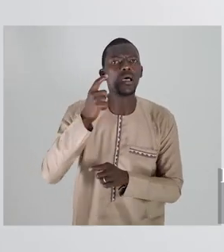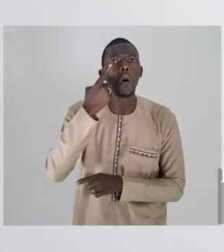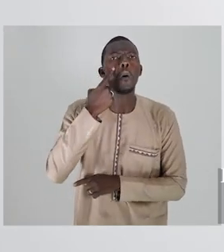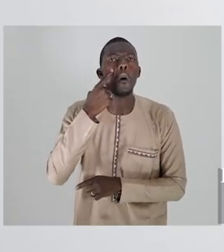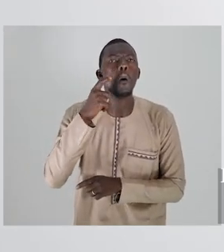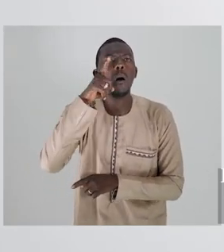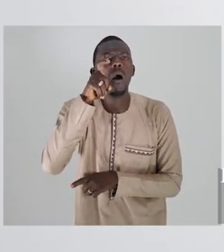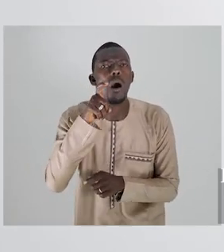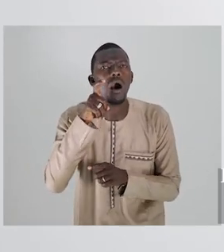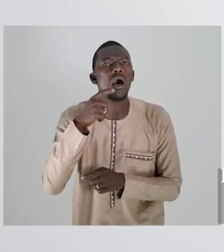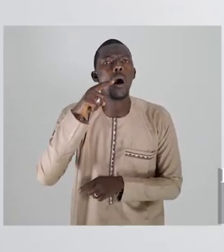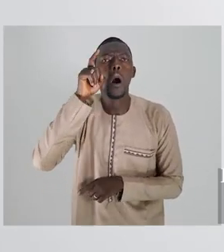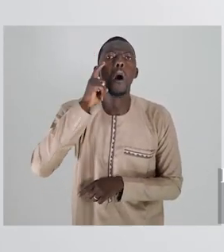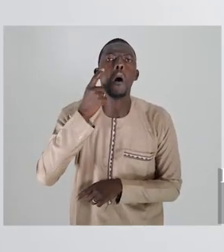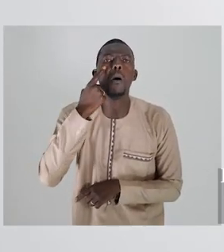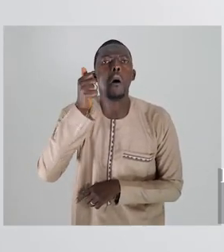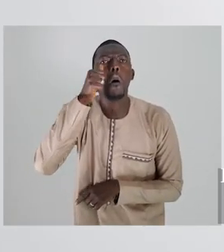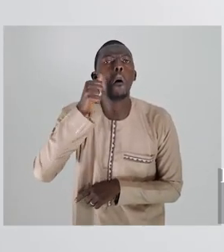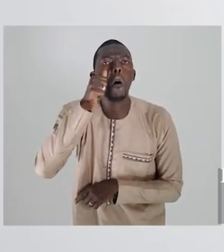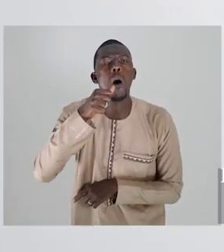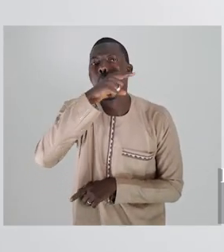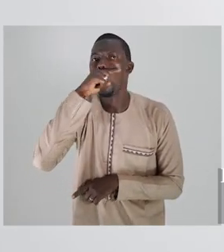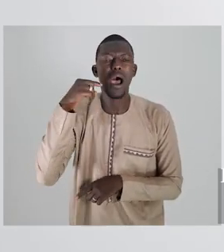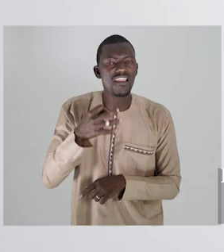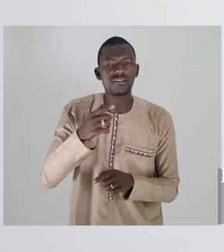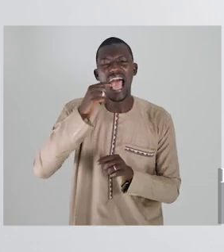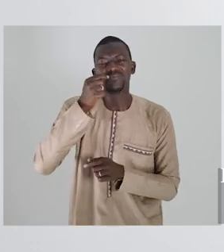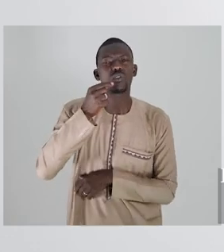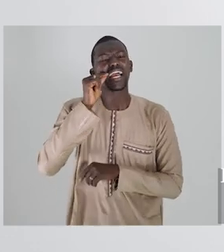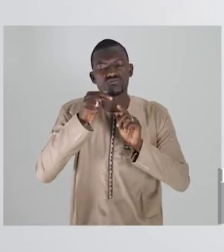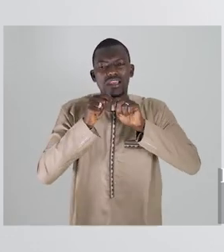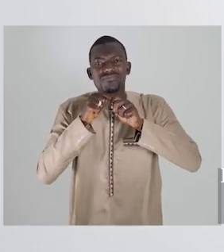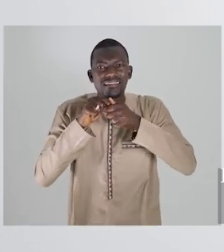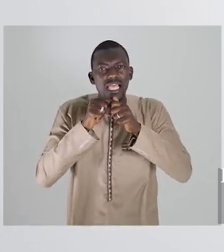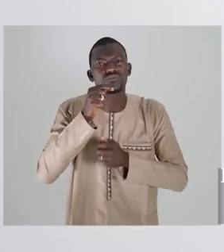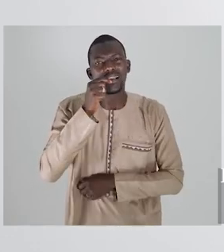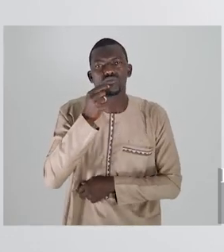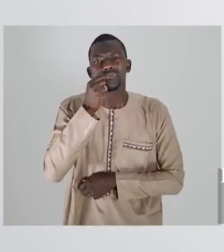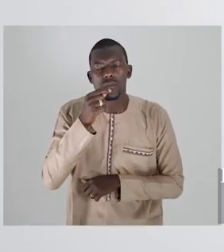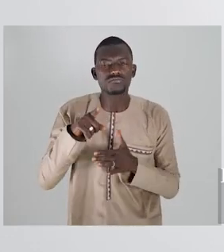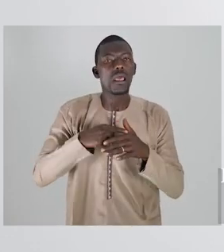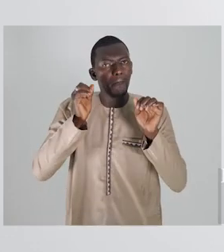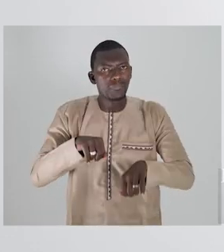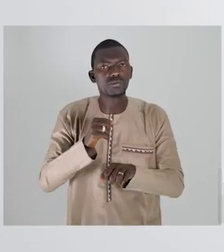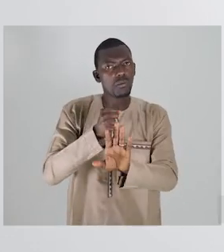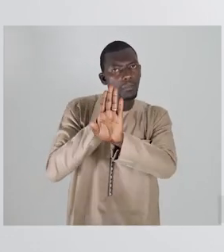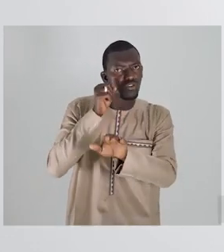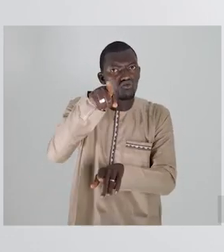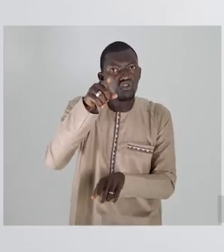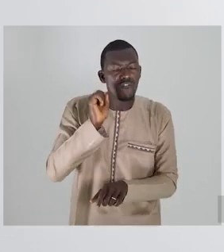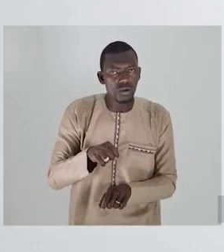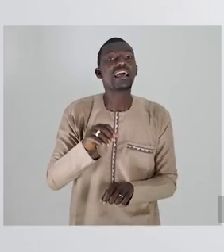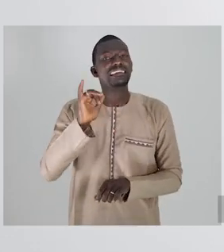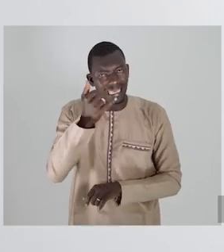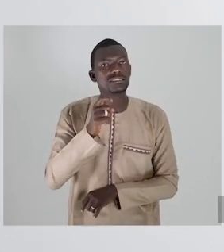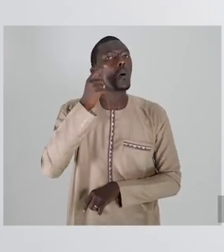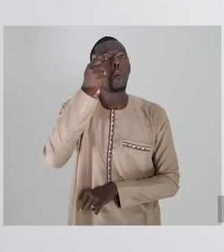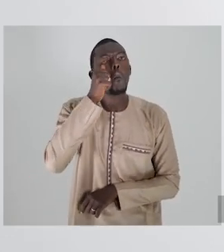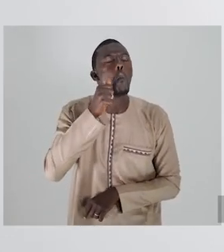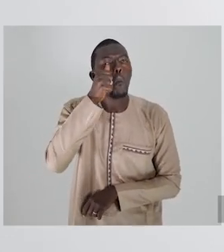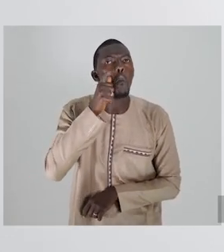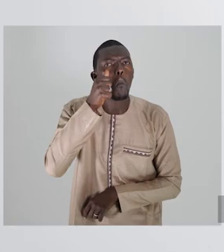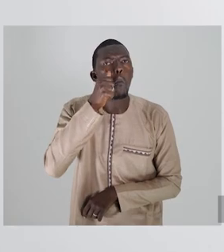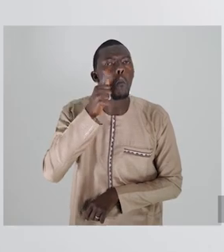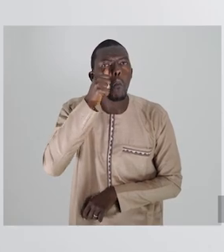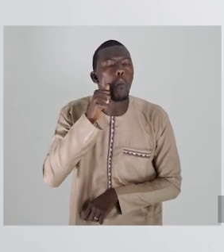bi ci makki la gëna bari té ñom la gëna nekk di tiyé wayé nak ku né ka mëna am jangoro ji xalé